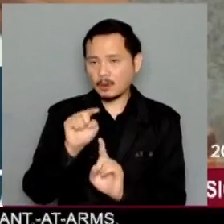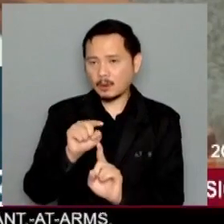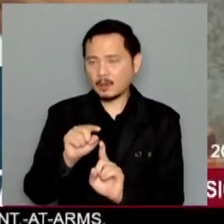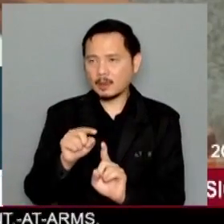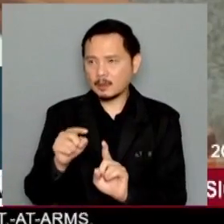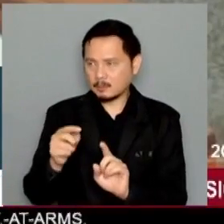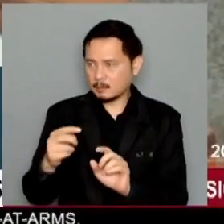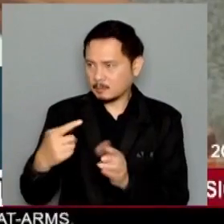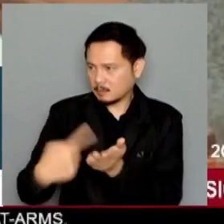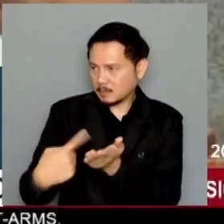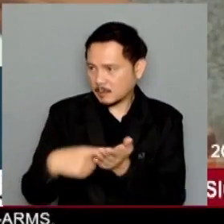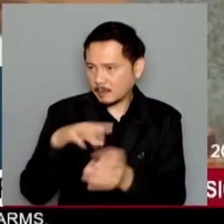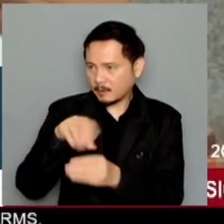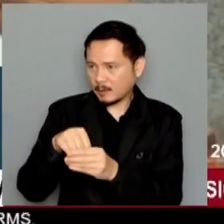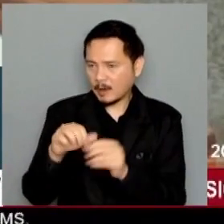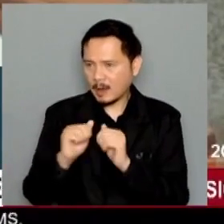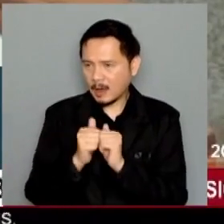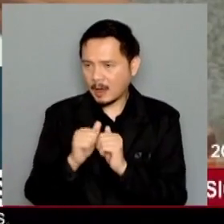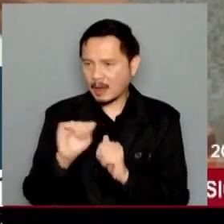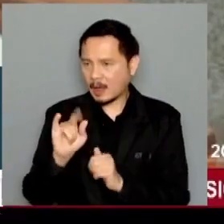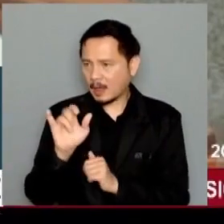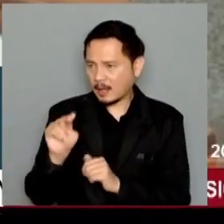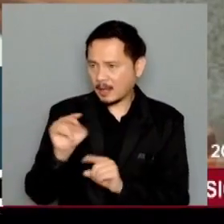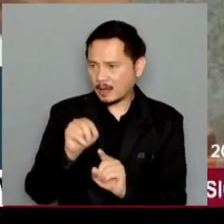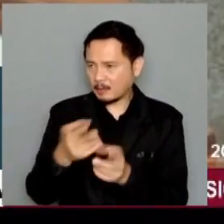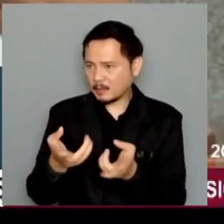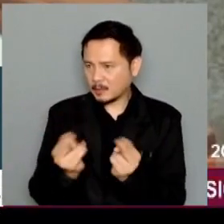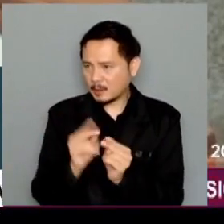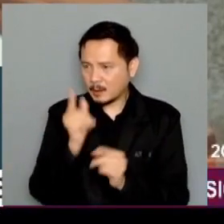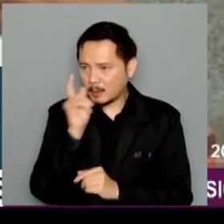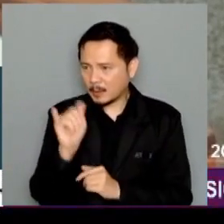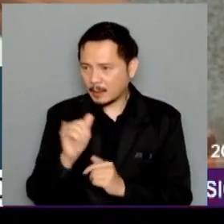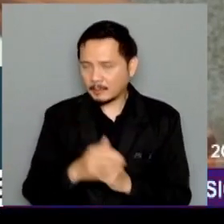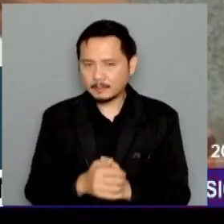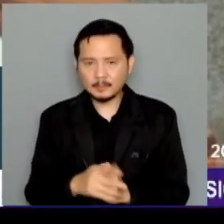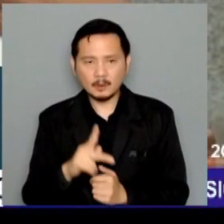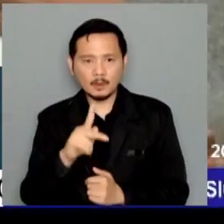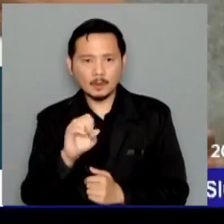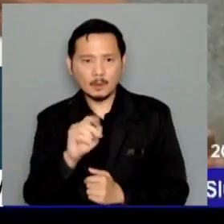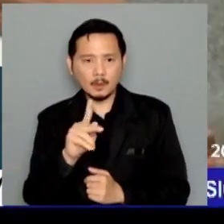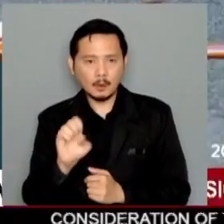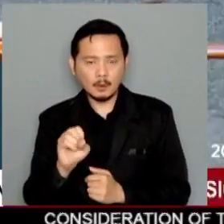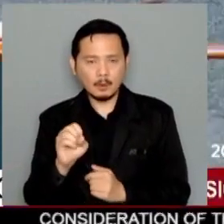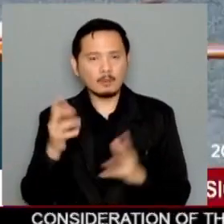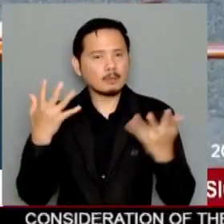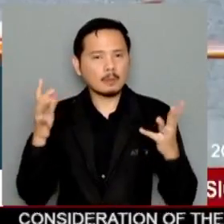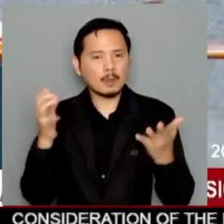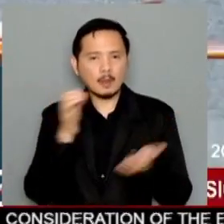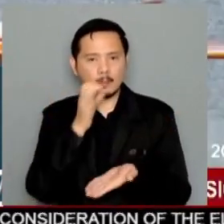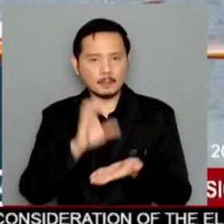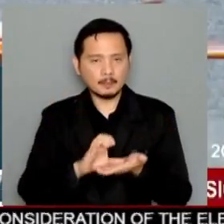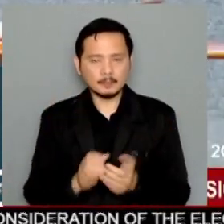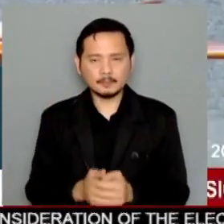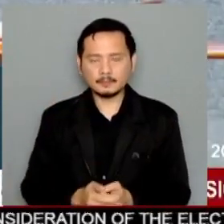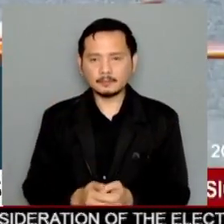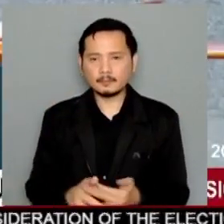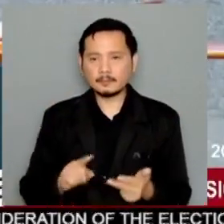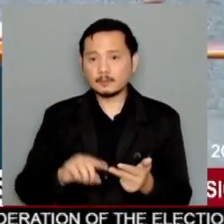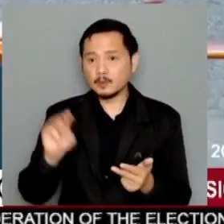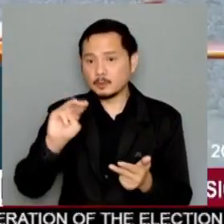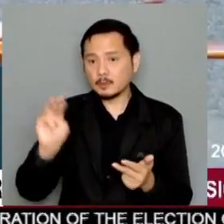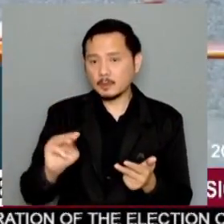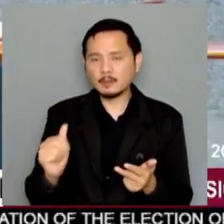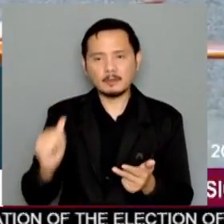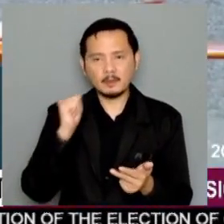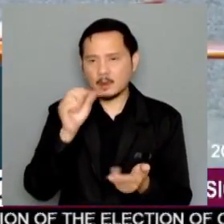should address Cayetano's CA position. Pimentel has begged off from commenting on the matter. Zubiri has likewise refused to